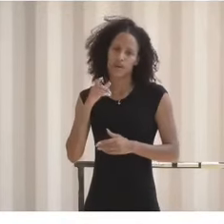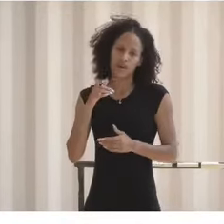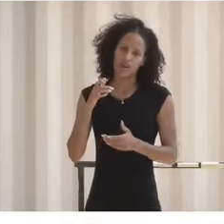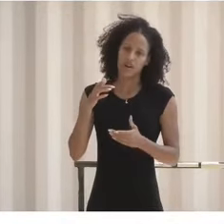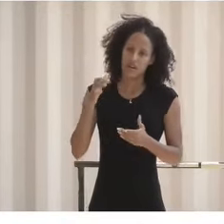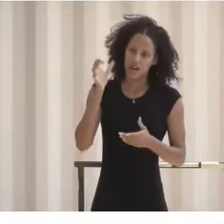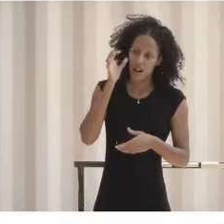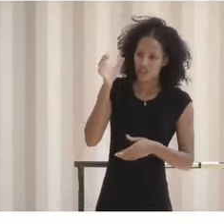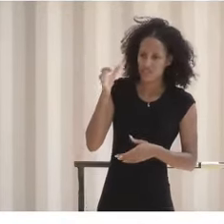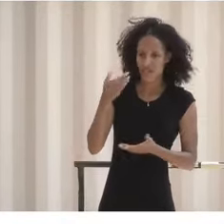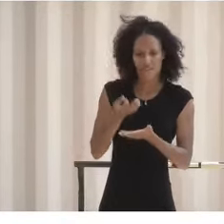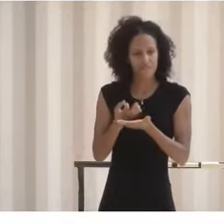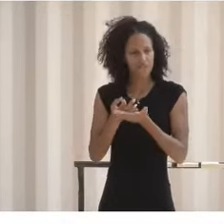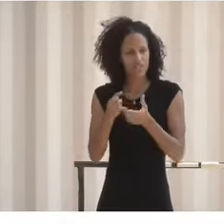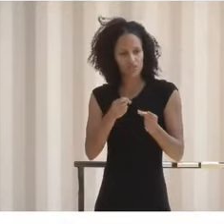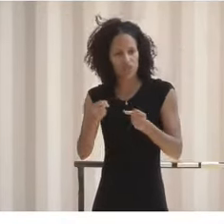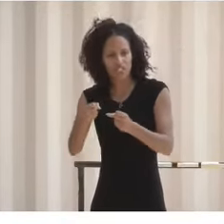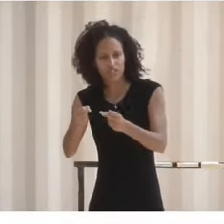funding strategies,